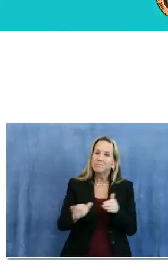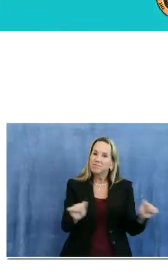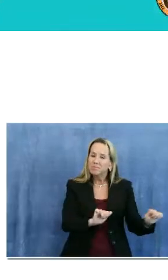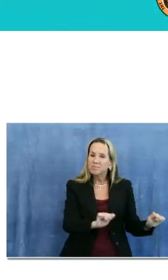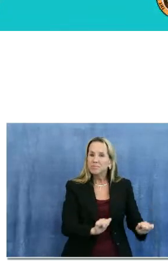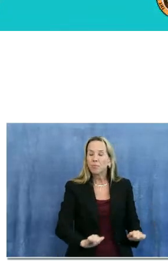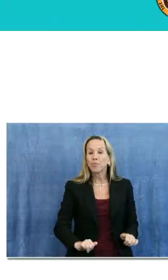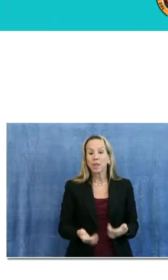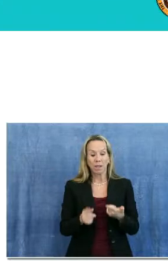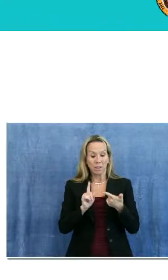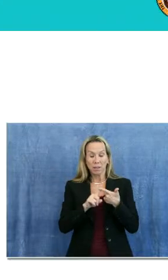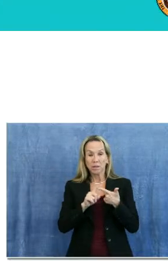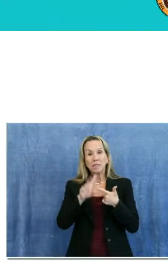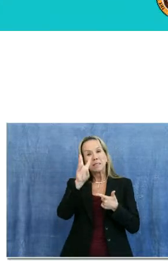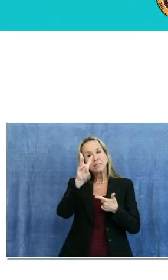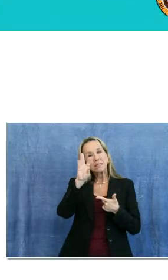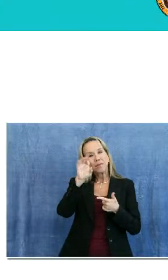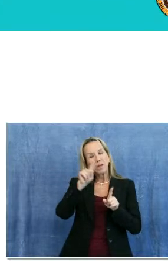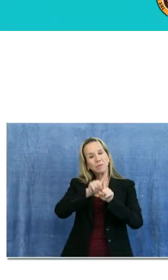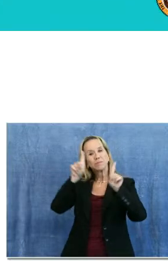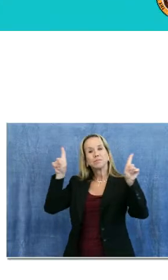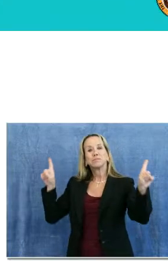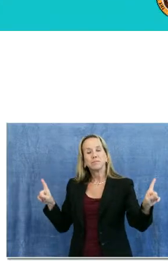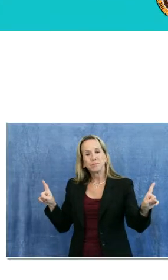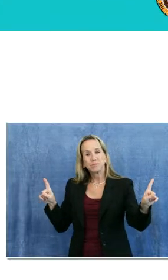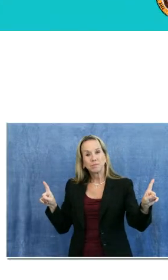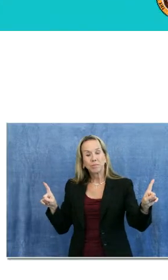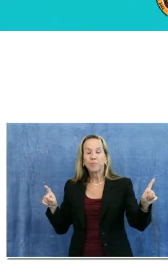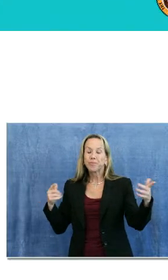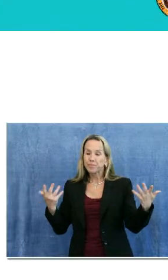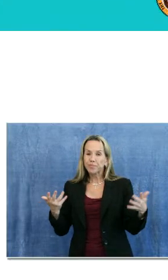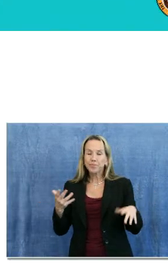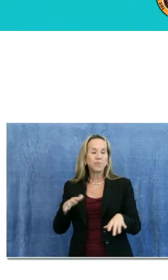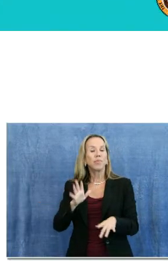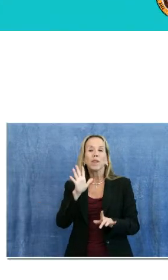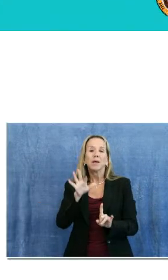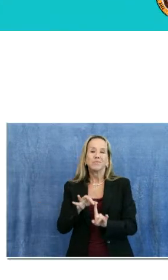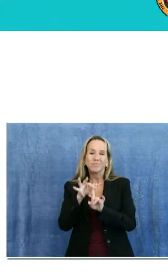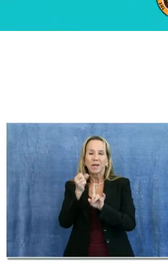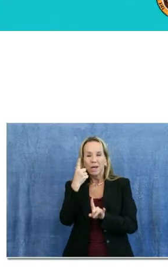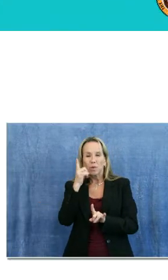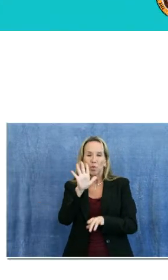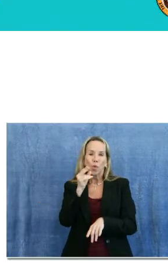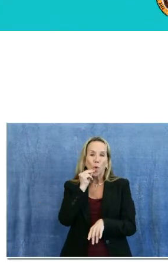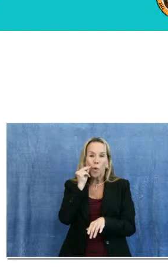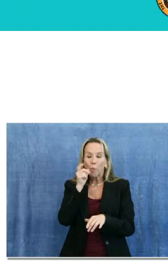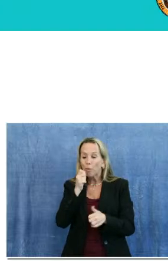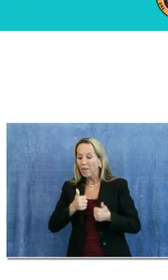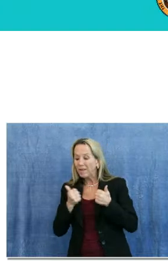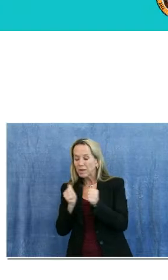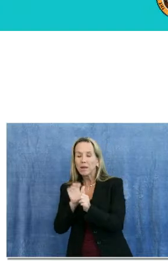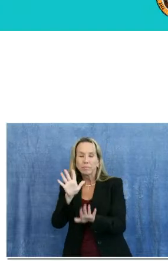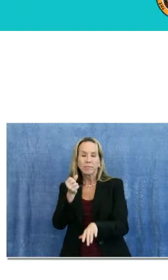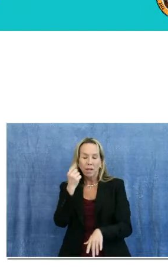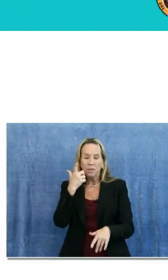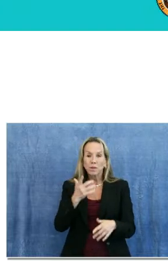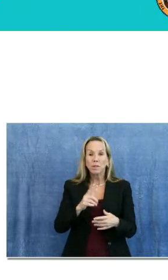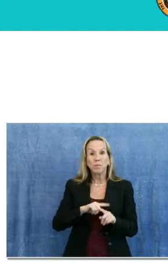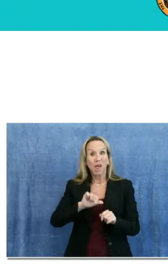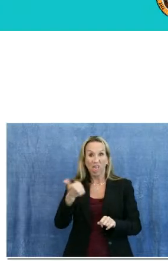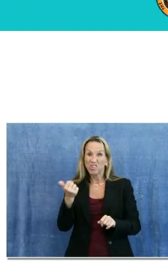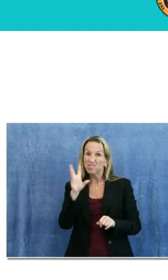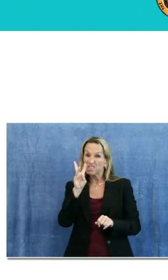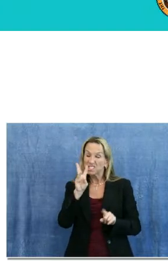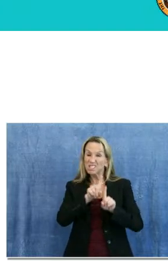practices, staying 6 feet apart from others unless it is your household member, wearing a face covering when you go